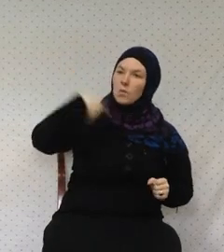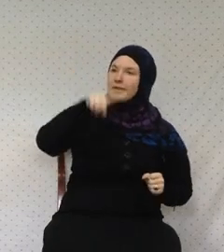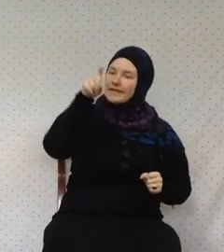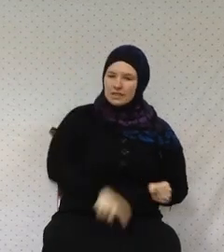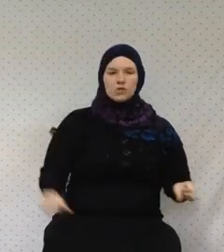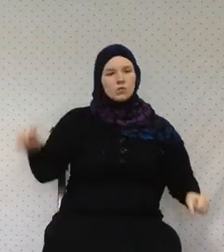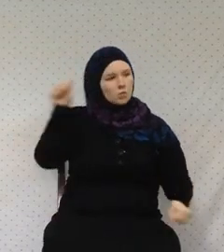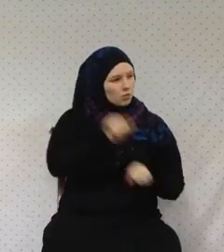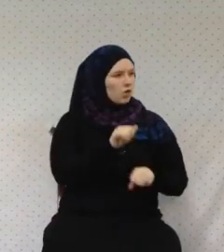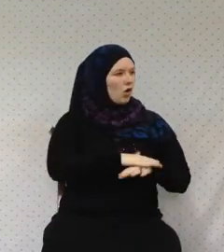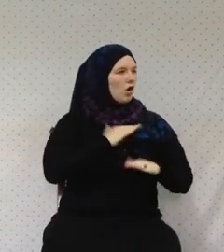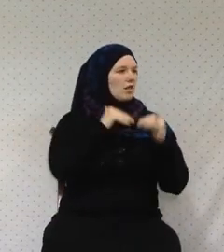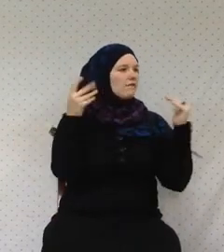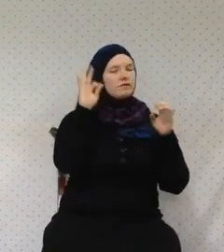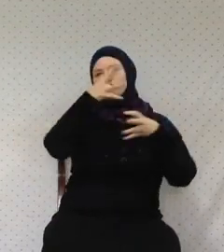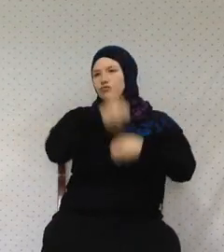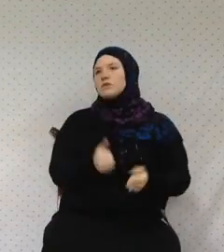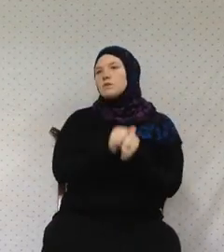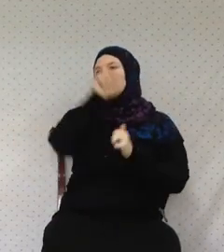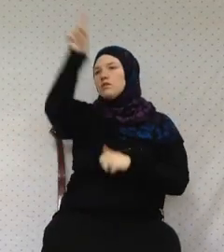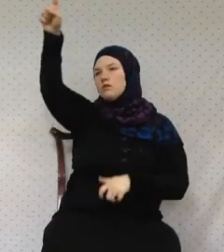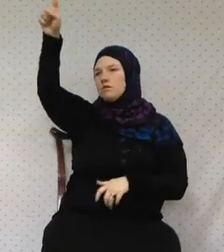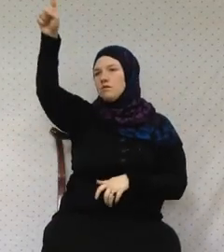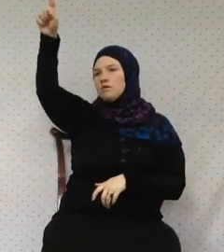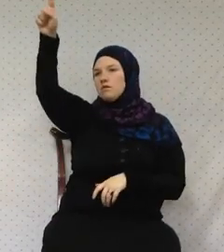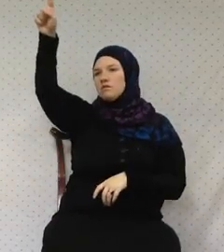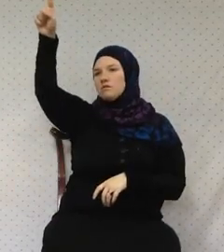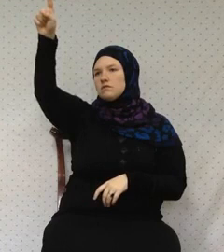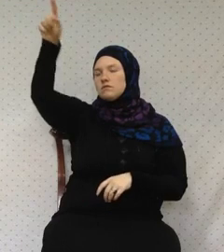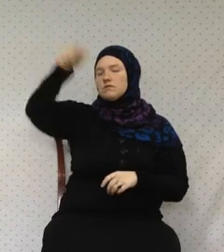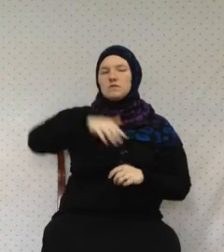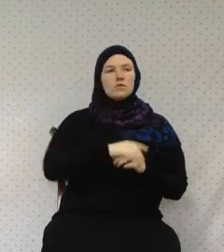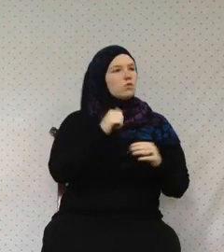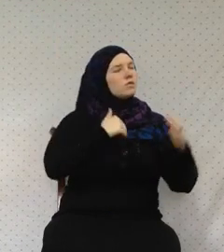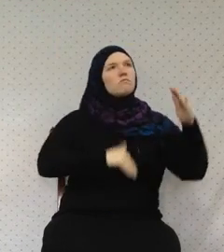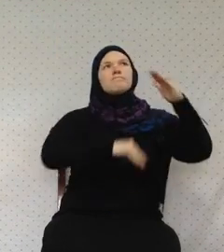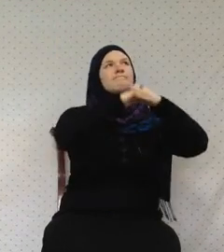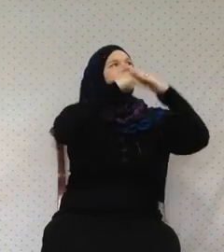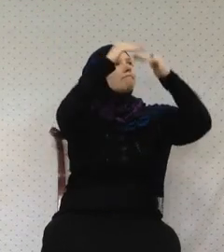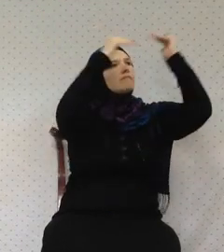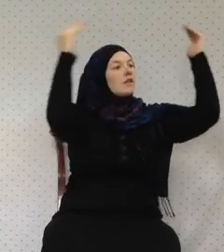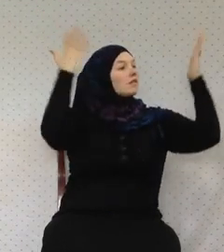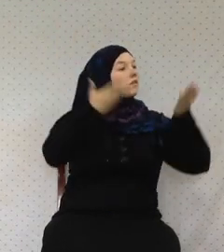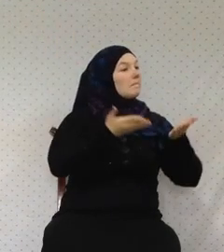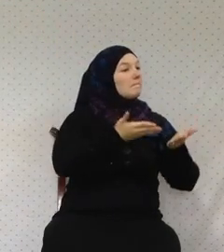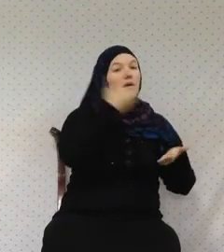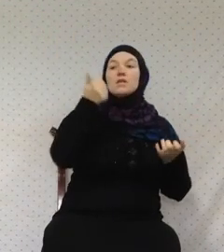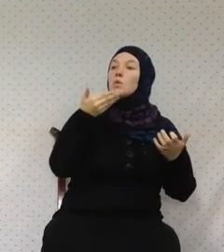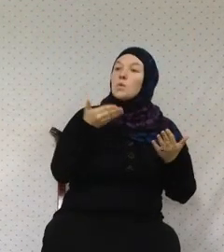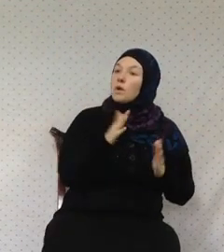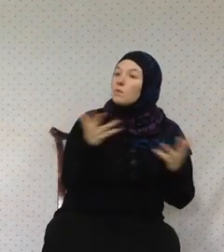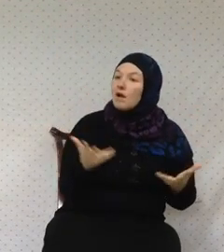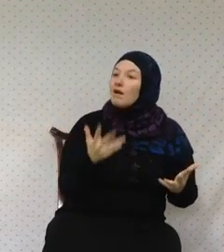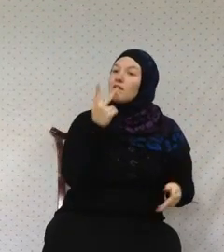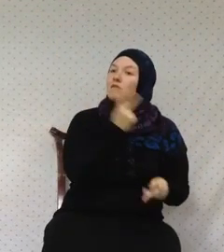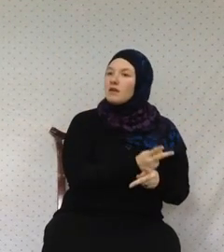to work our level of trust of Allah to the highest level. And the best way is to keep